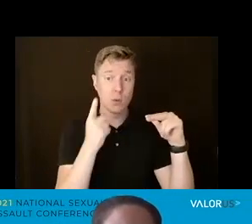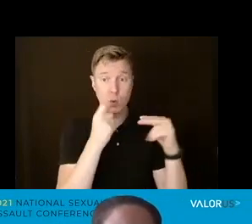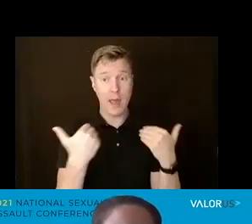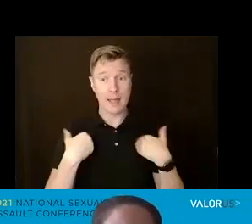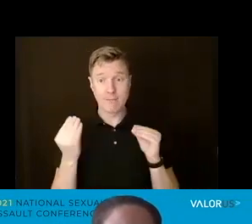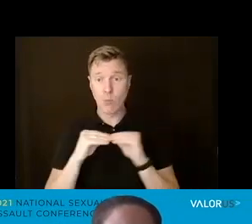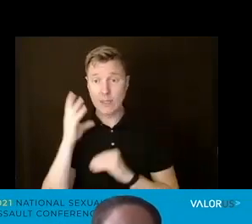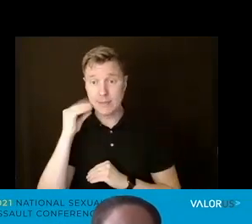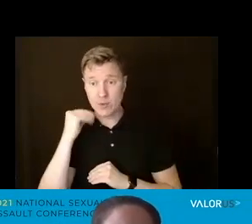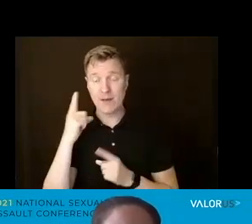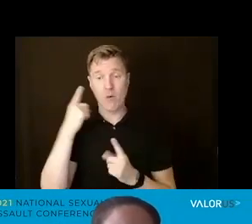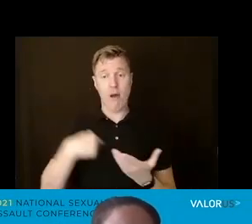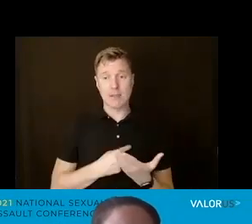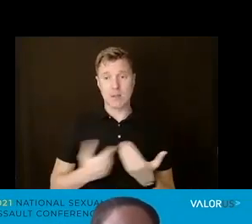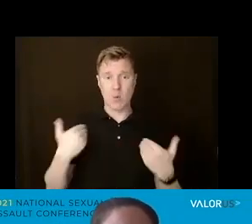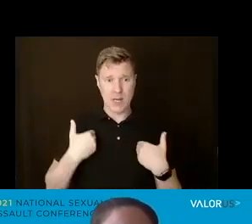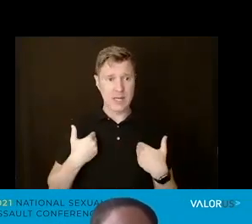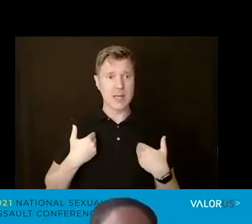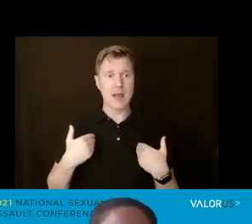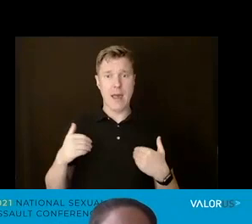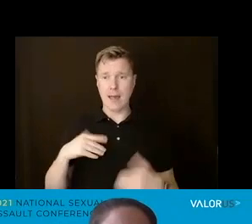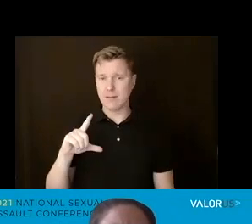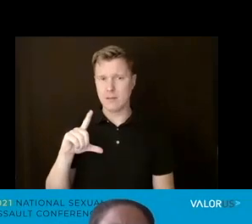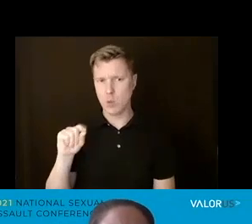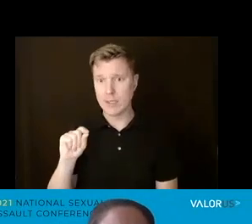experienced. And for us, we built 20 steps on our scale.